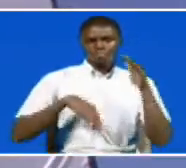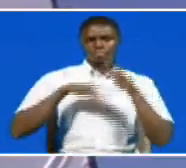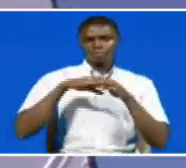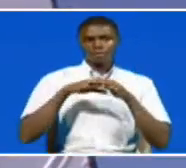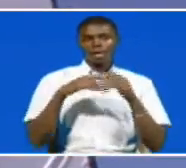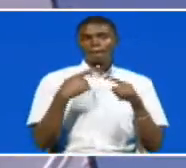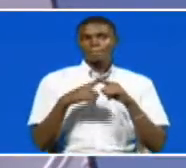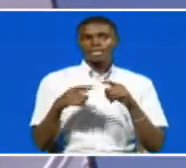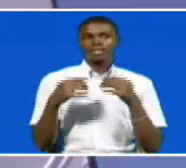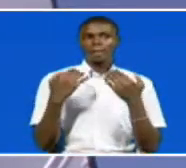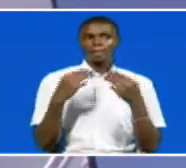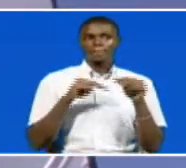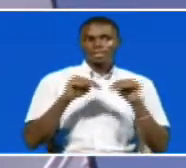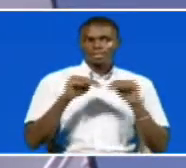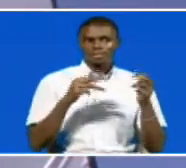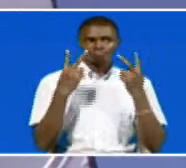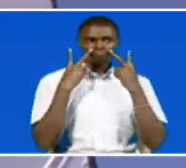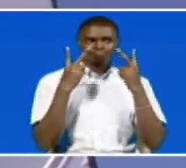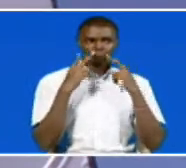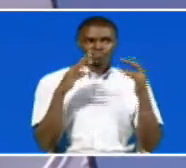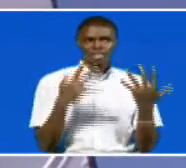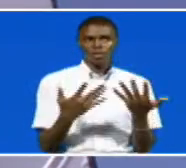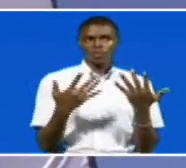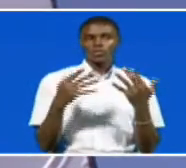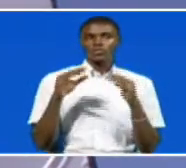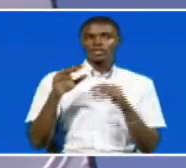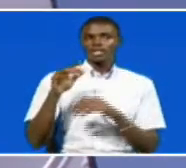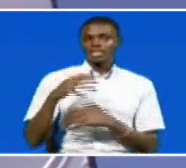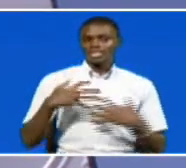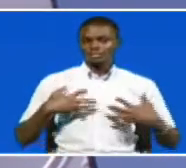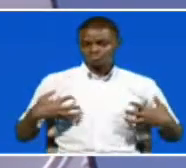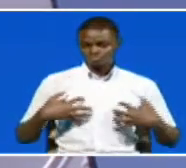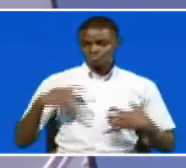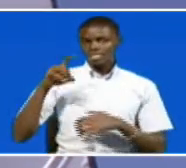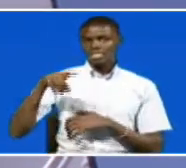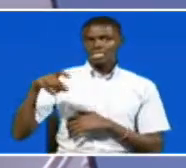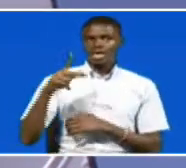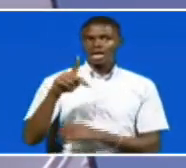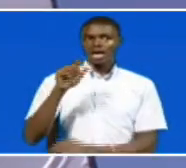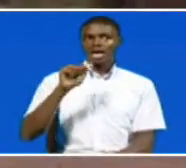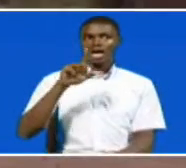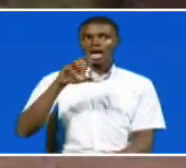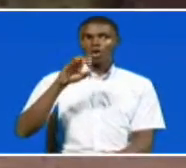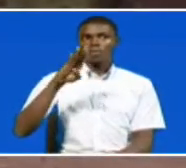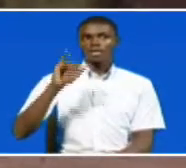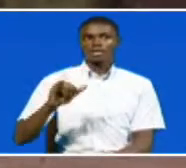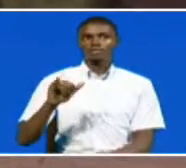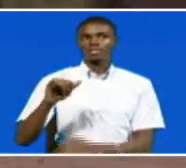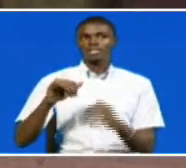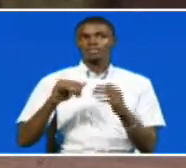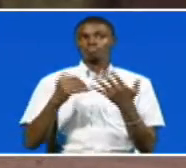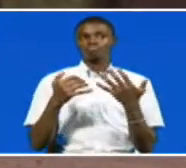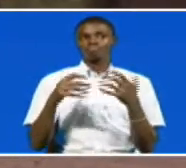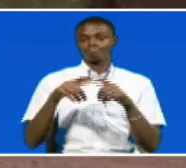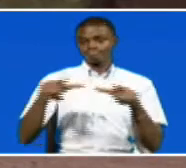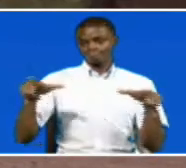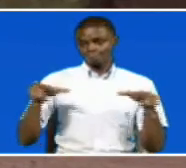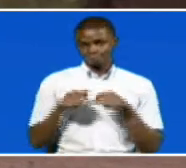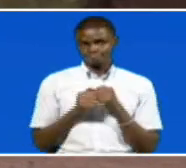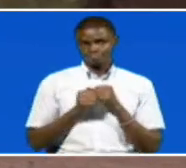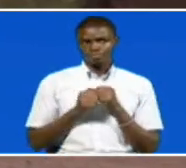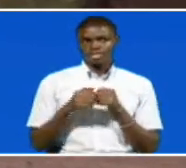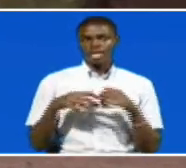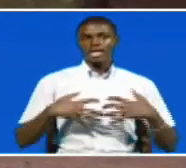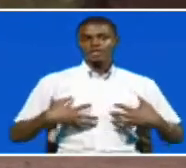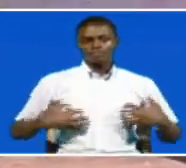we managed to get a view of how the resettled refugees lived at the Kalobeyei resettlement scheme. Here, the refugees